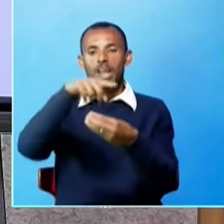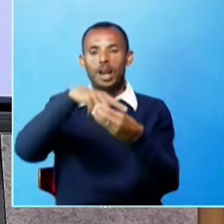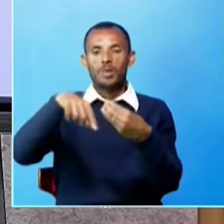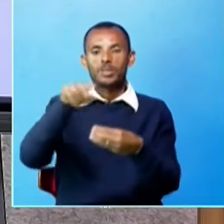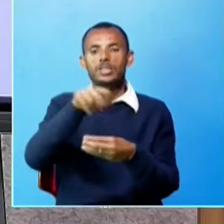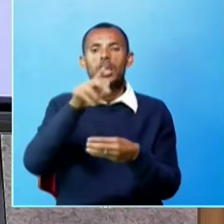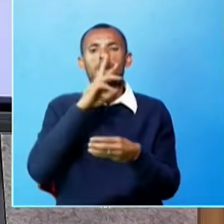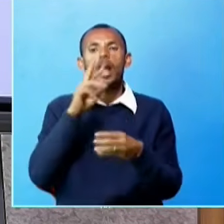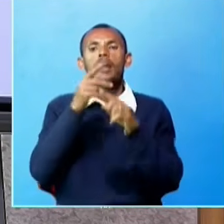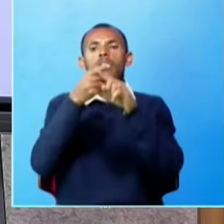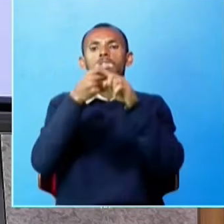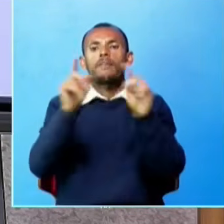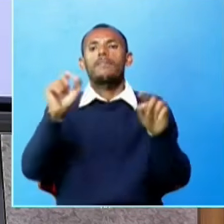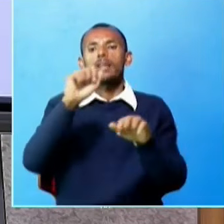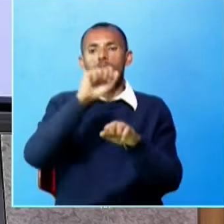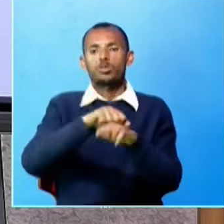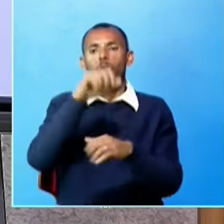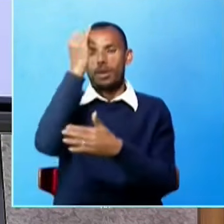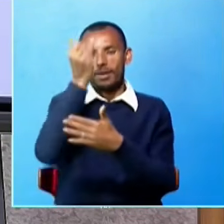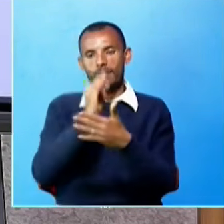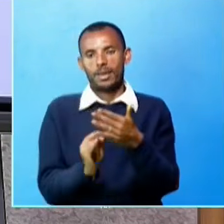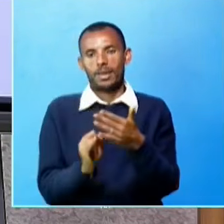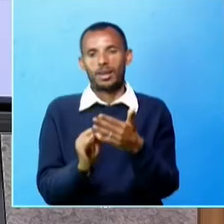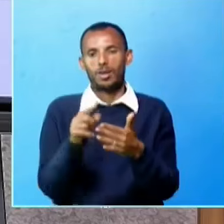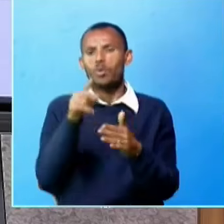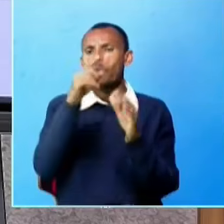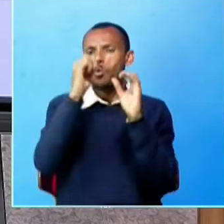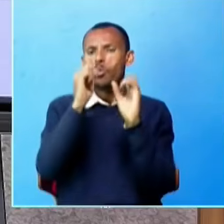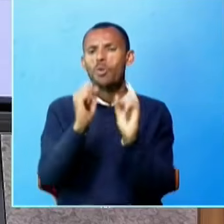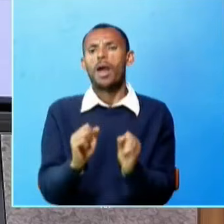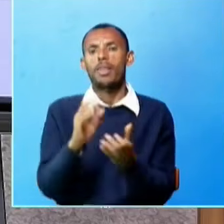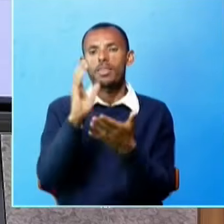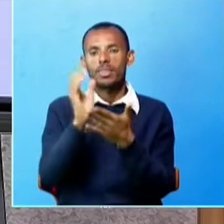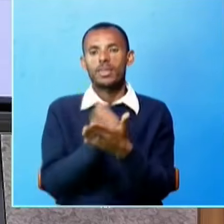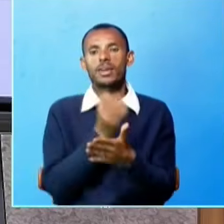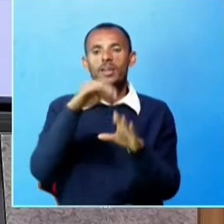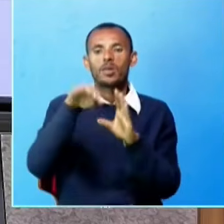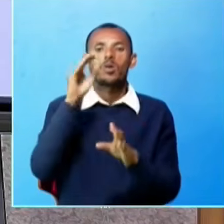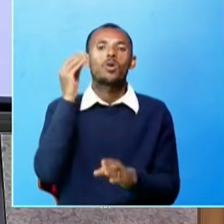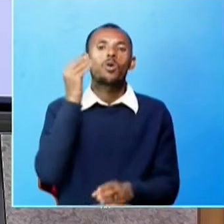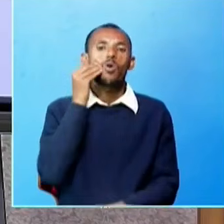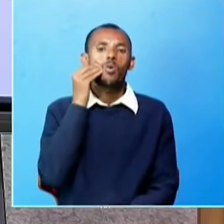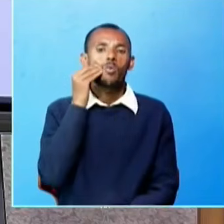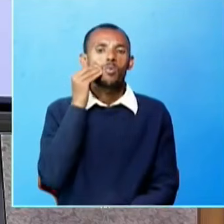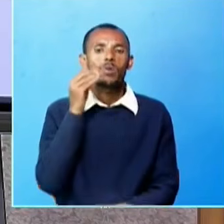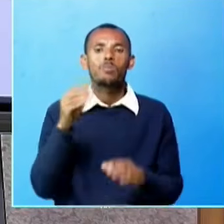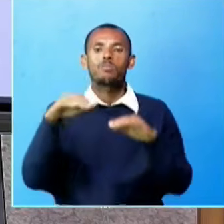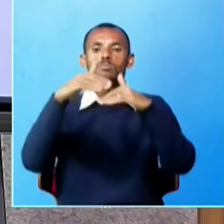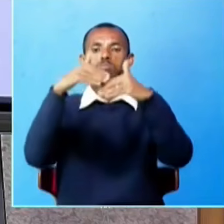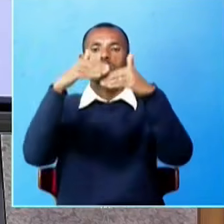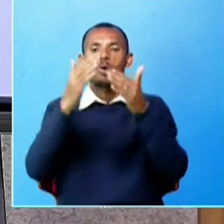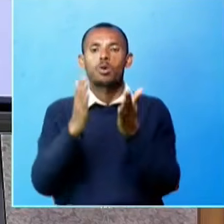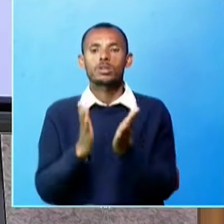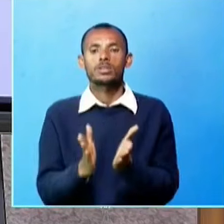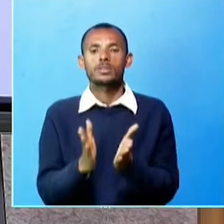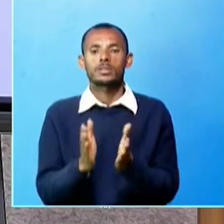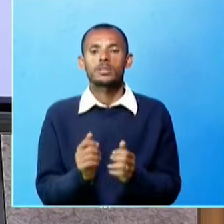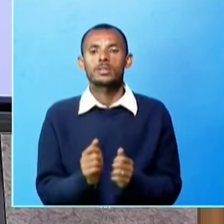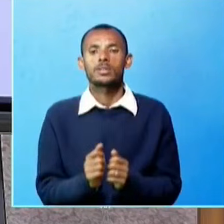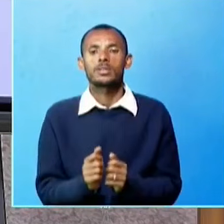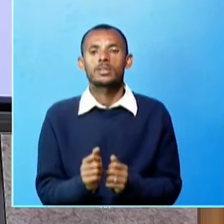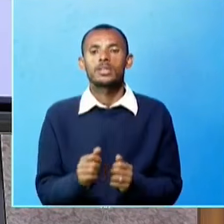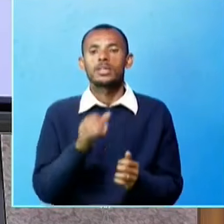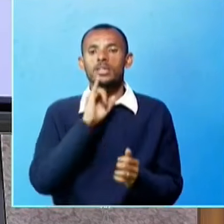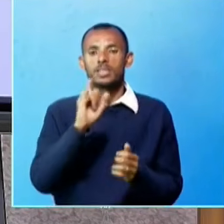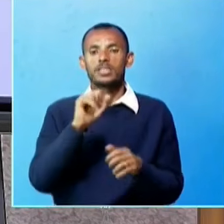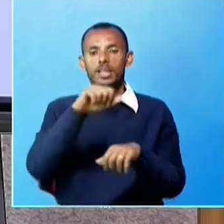are different solid figures. Okay, you can take in your home, you may have a box. Okay, a box